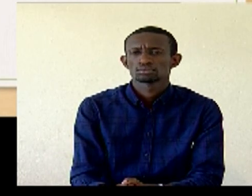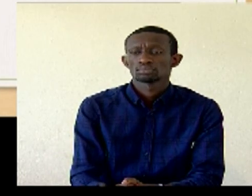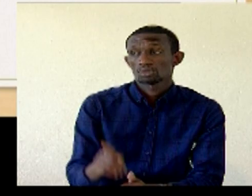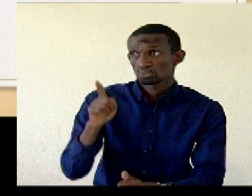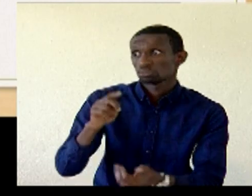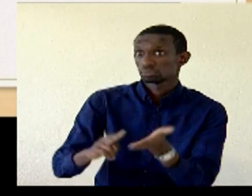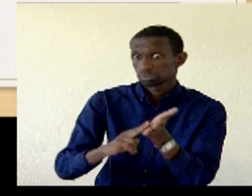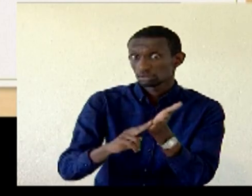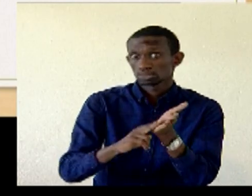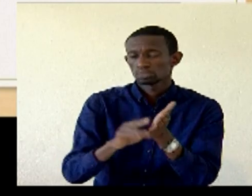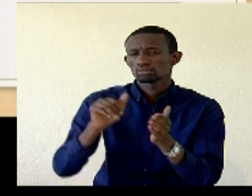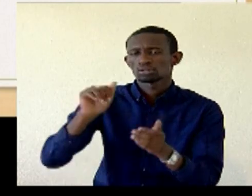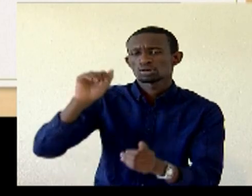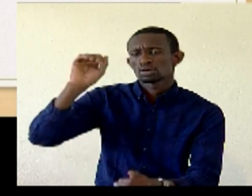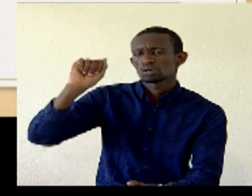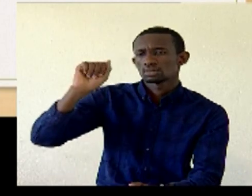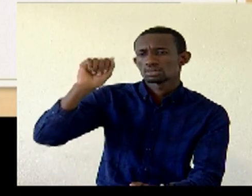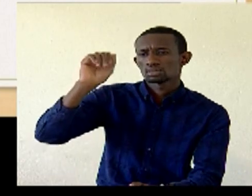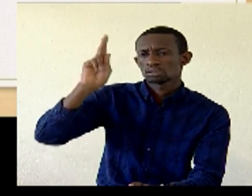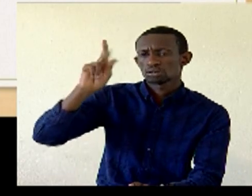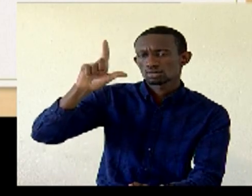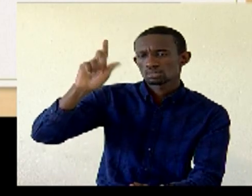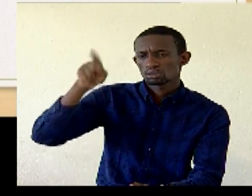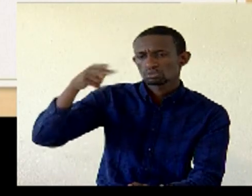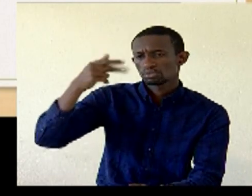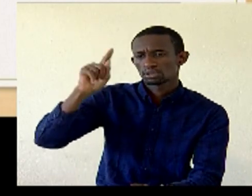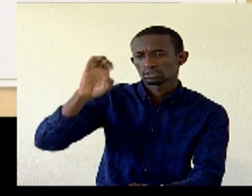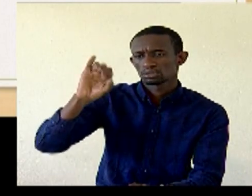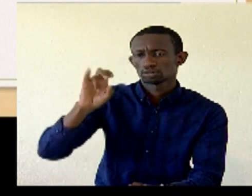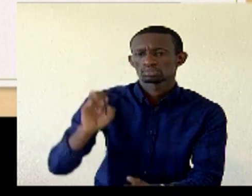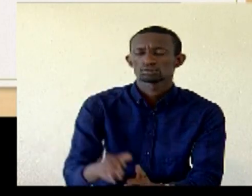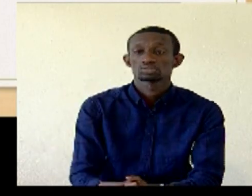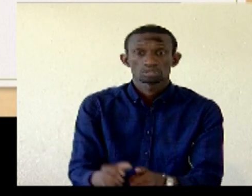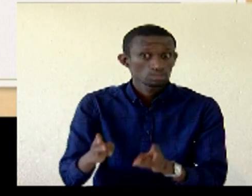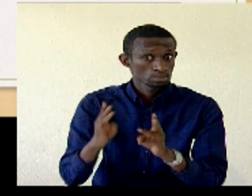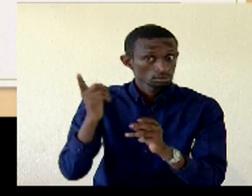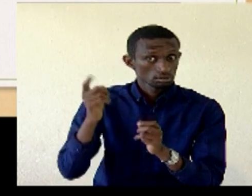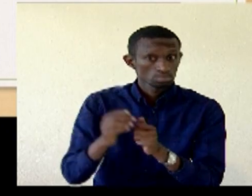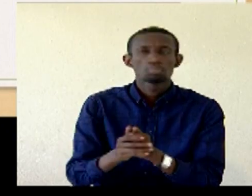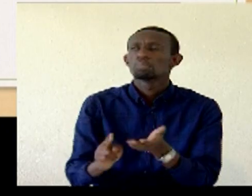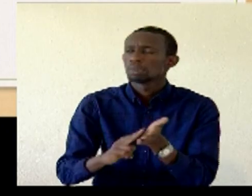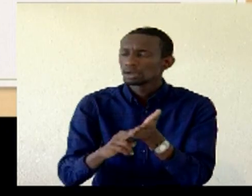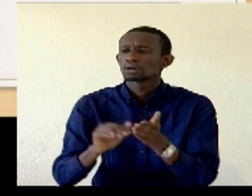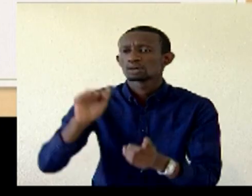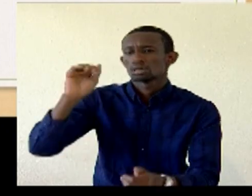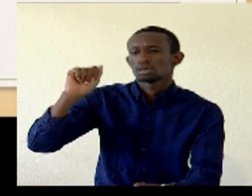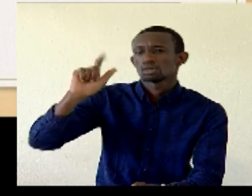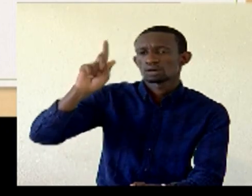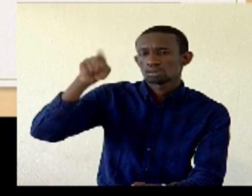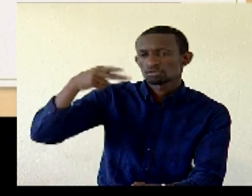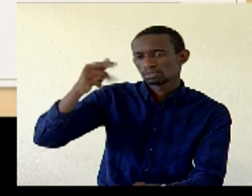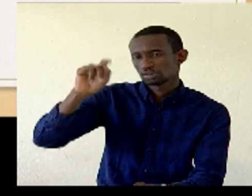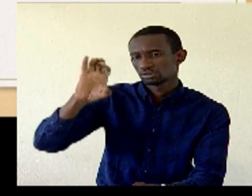apply to the aliphatic amines as well. These methods also apply to the aliphatic